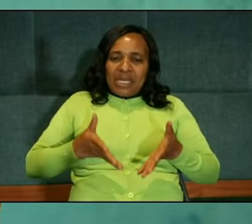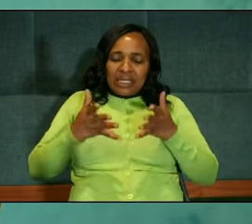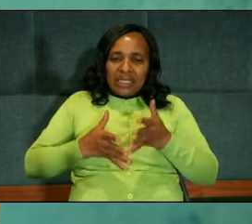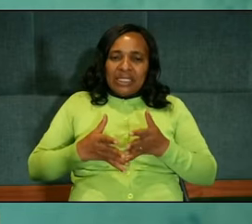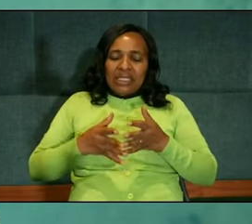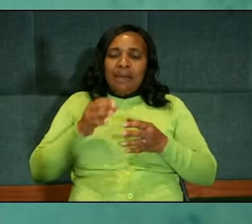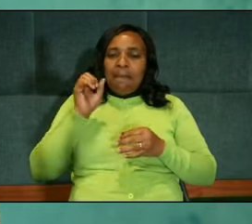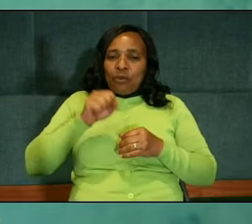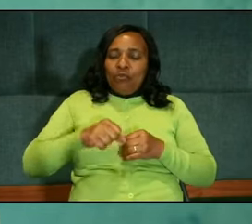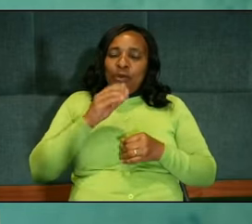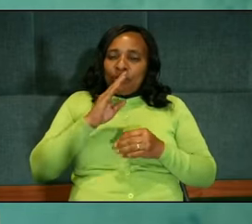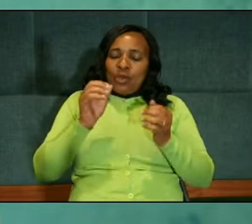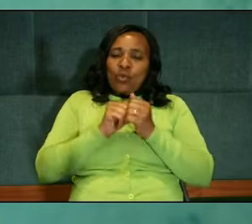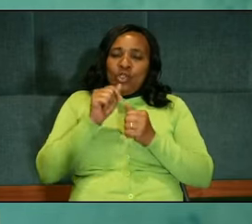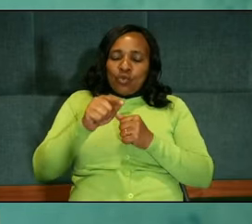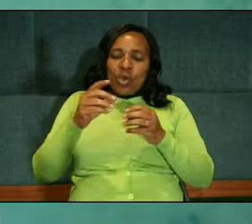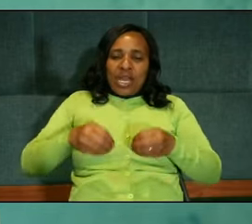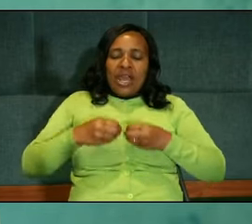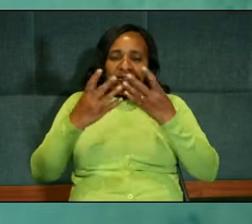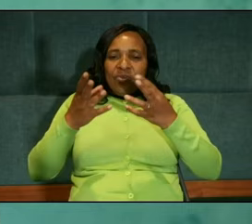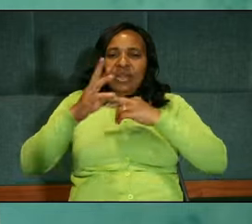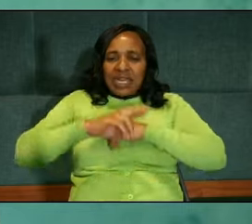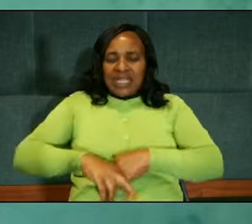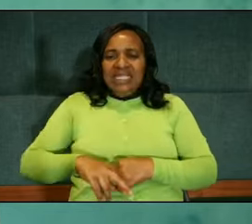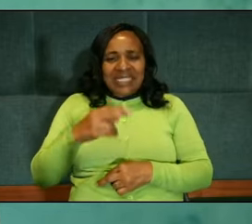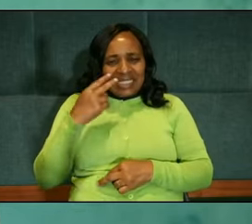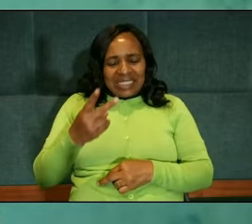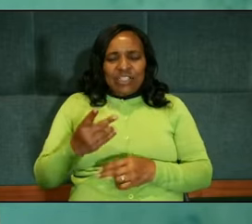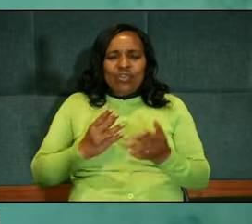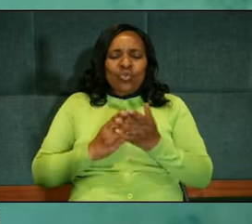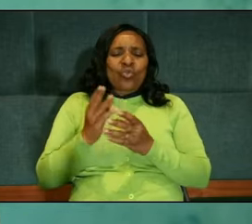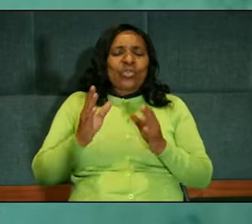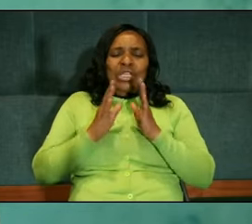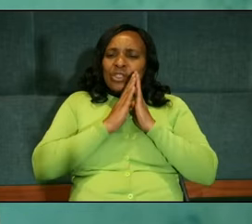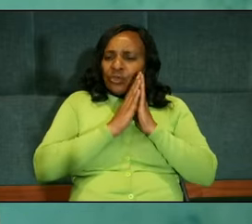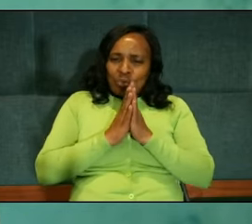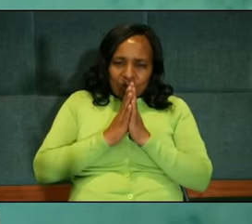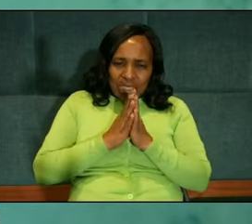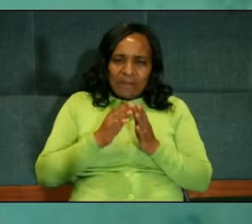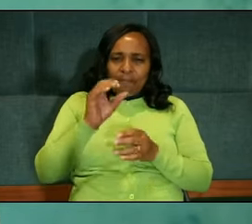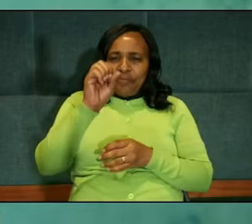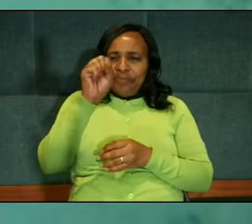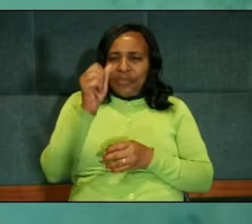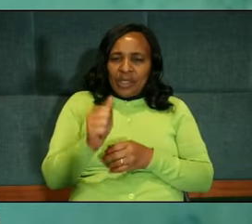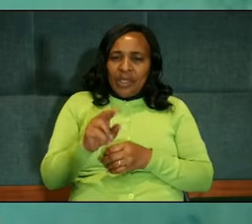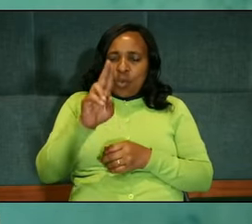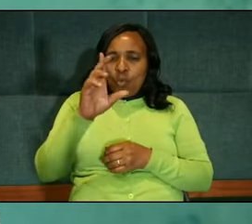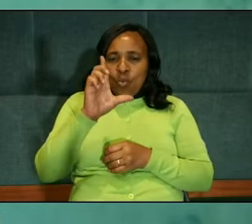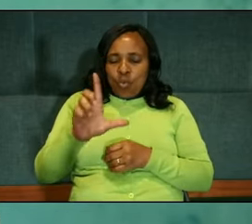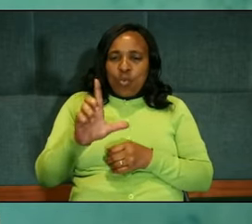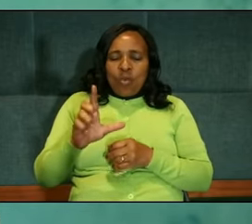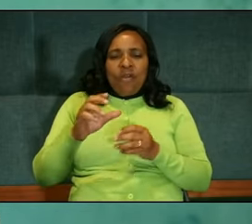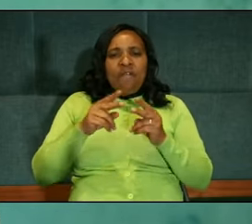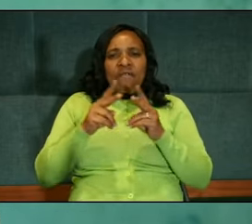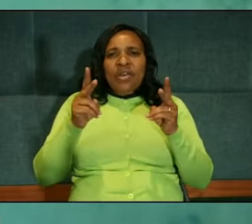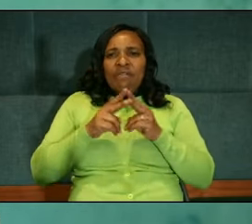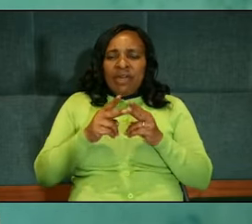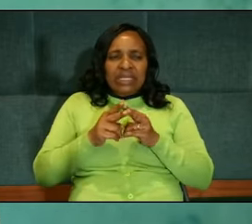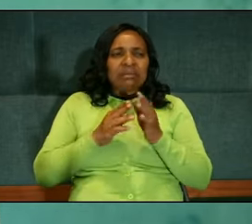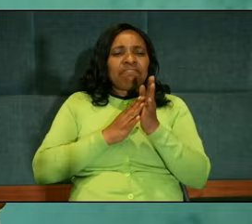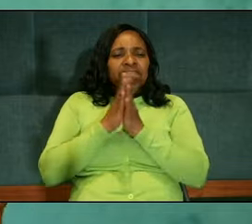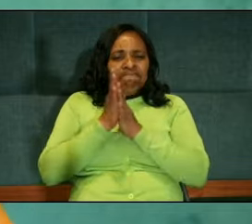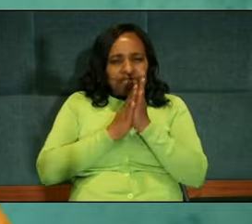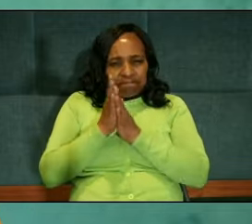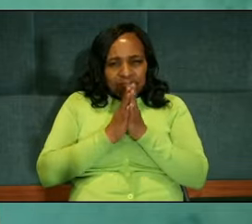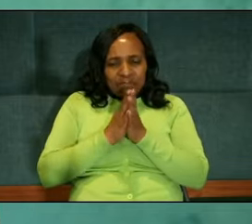you and I will give you rest. And you can see throughout the story, Saul is anxious,